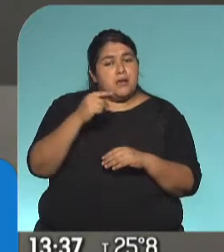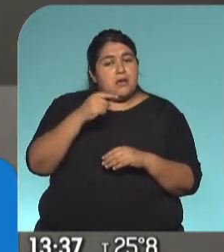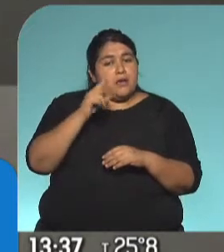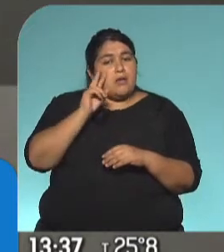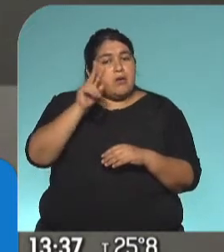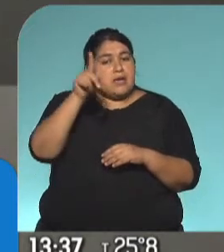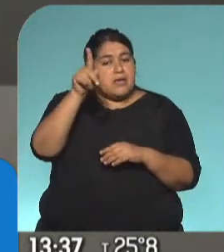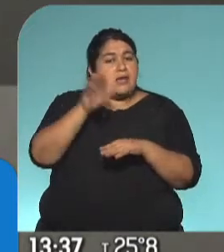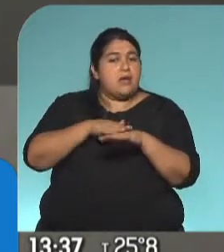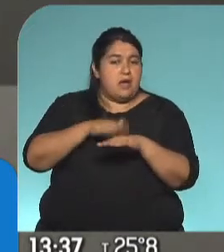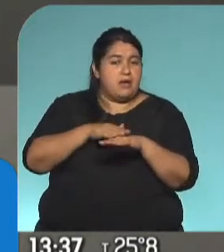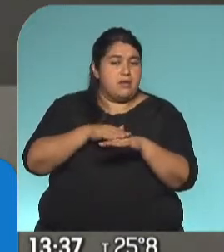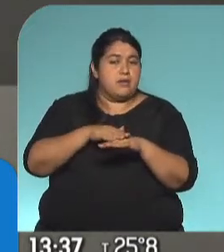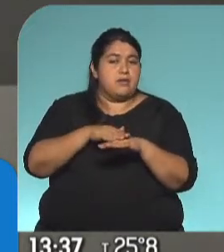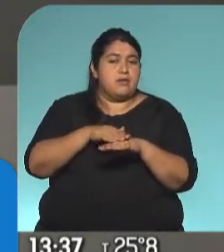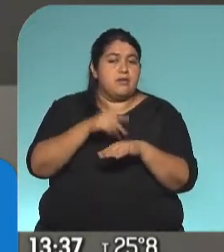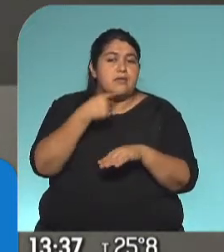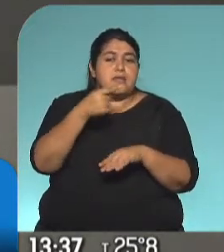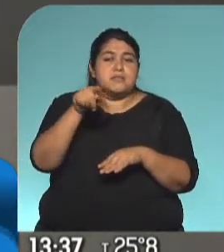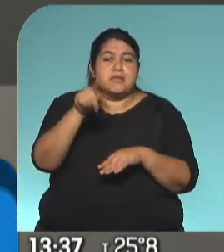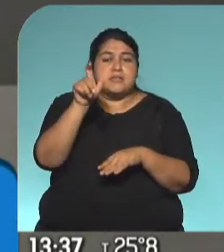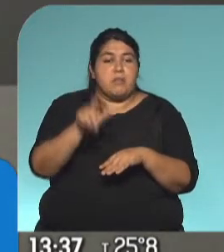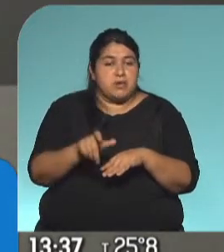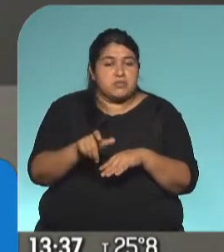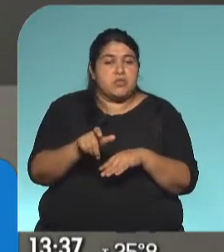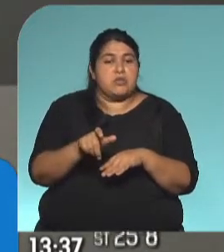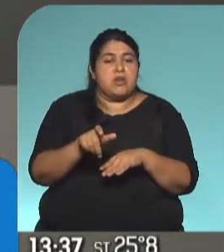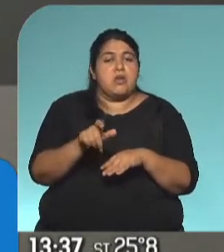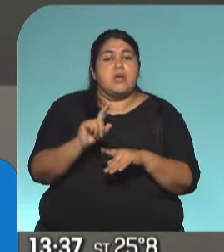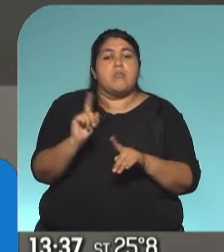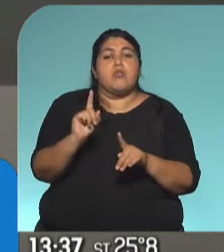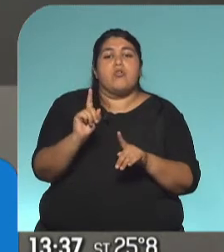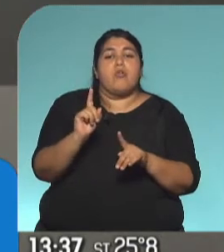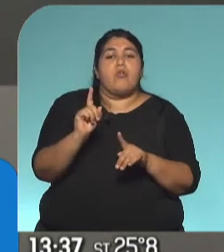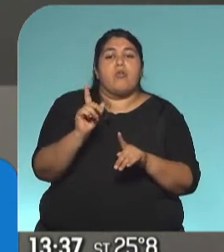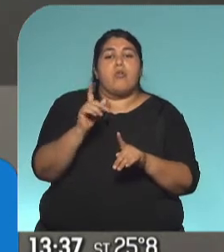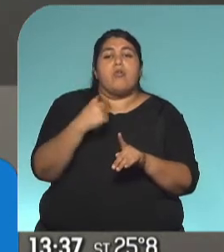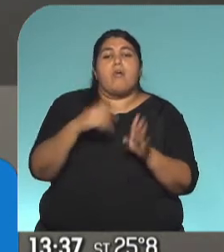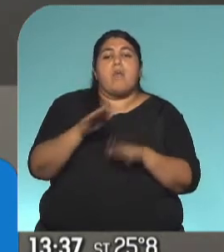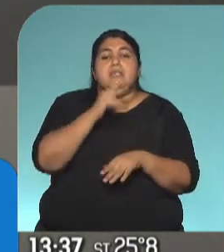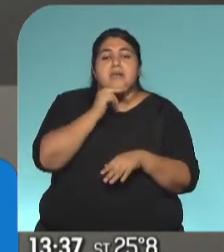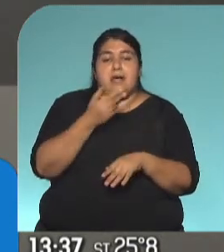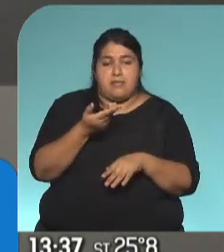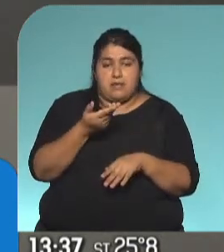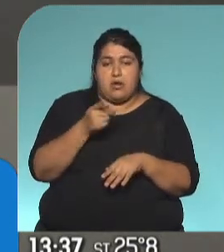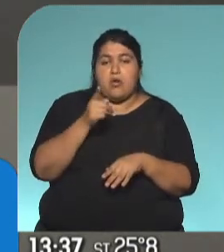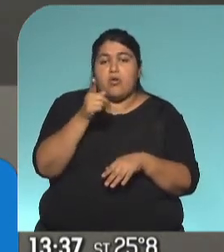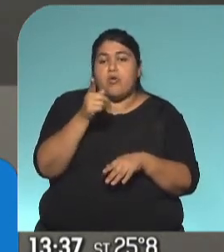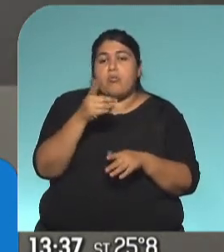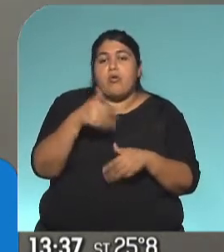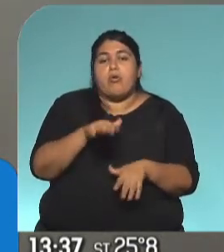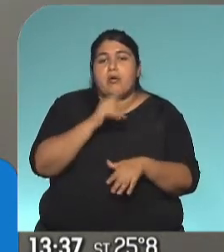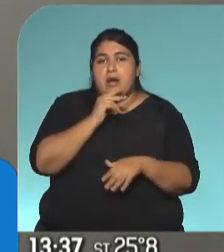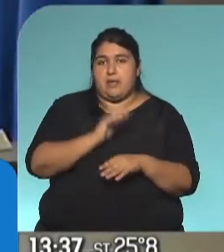someone's culpability and then to tell that someone, but we won't do anything, proceed as if we had